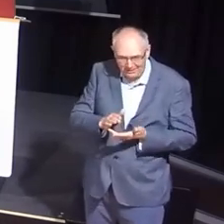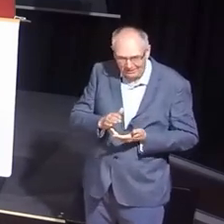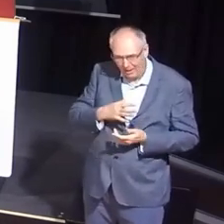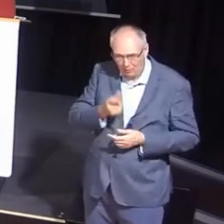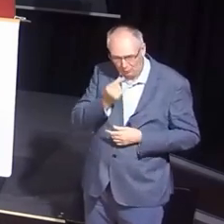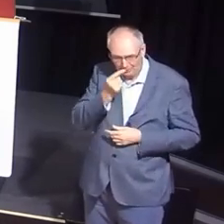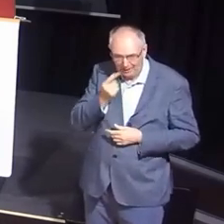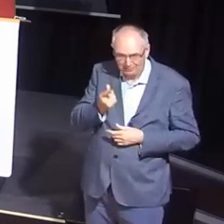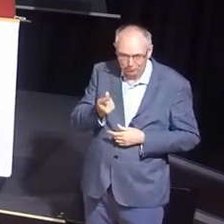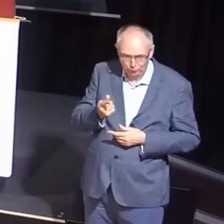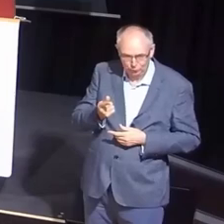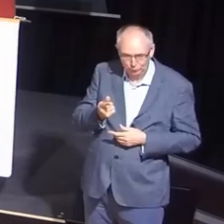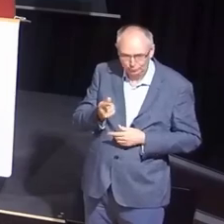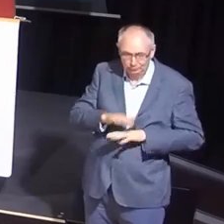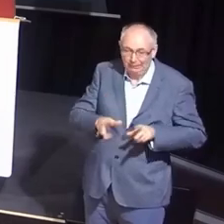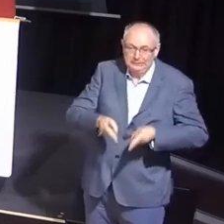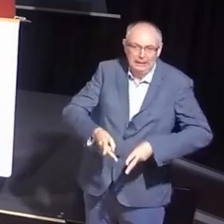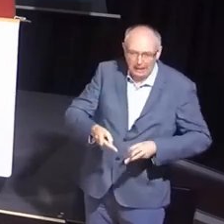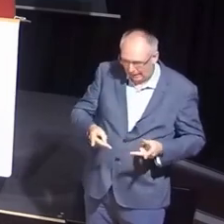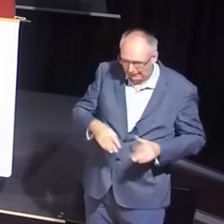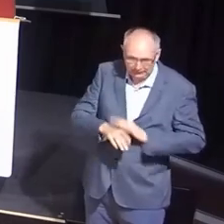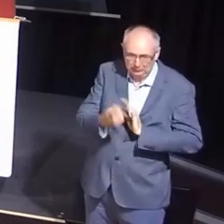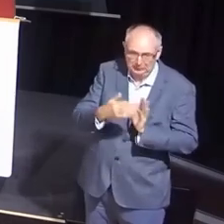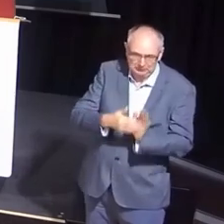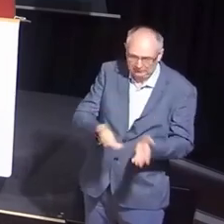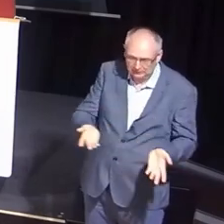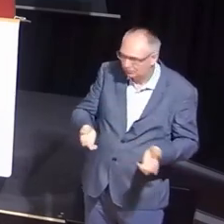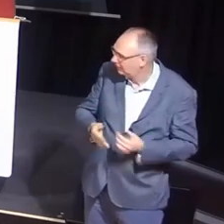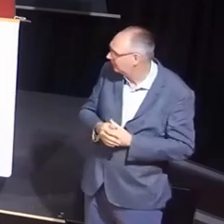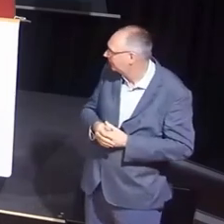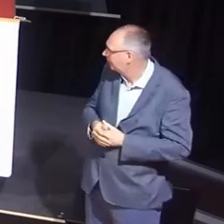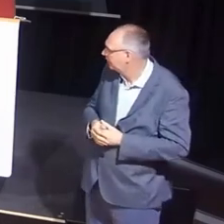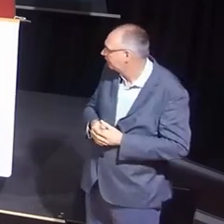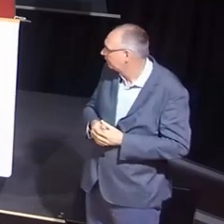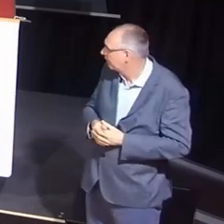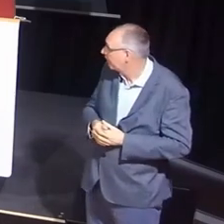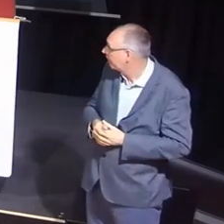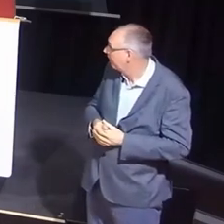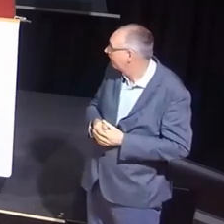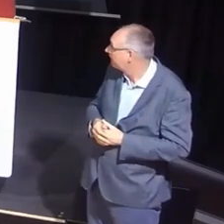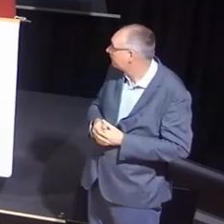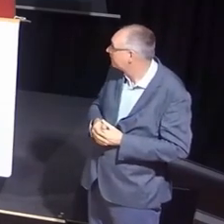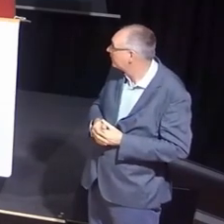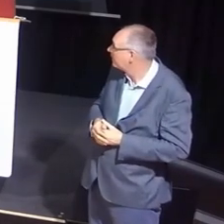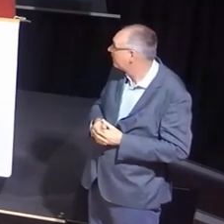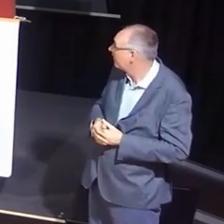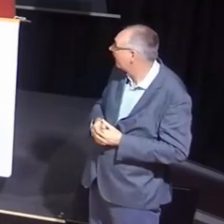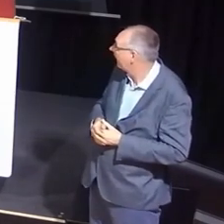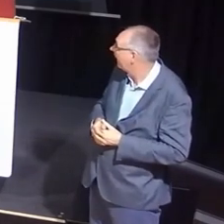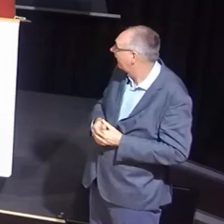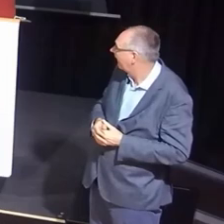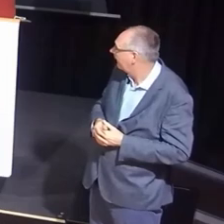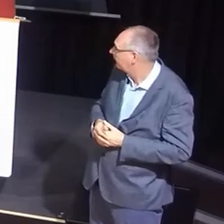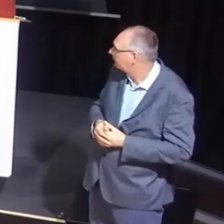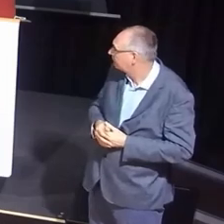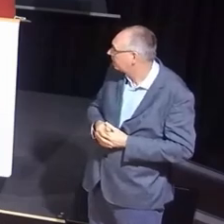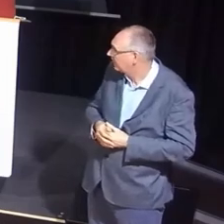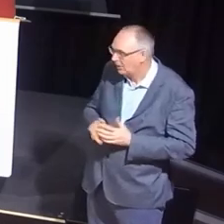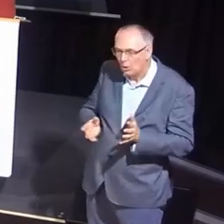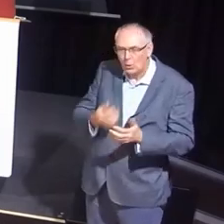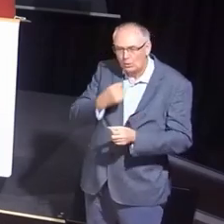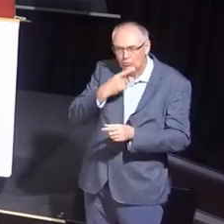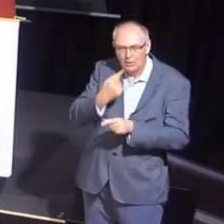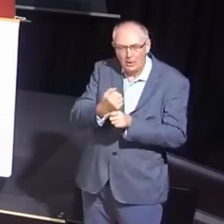30 seconds. So I achieved that. So on that note, when we're talking about game